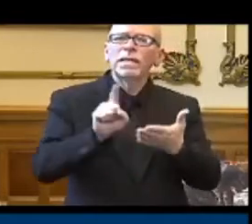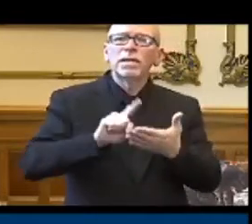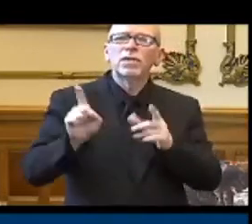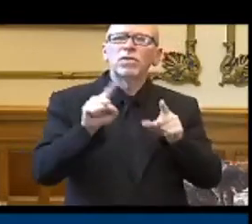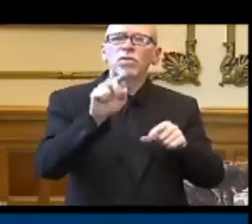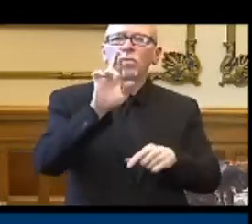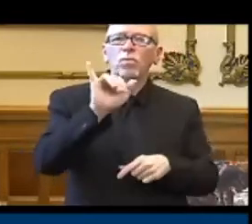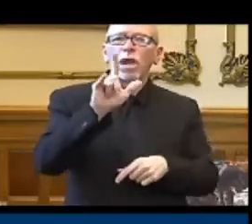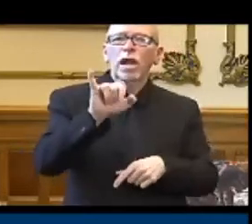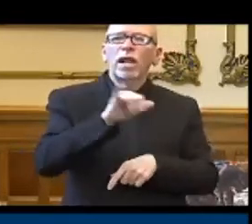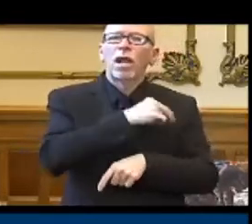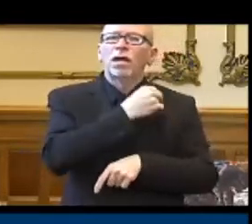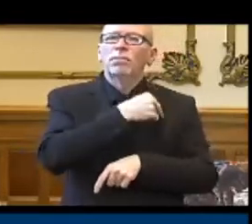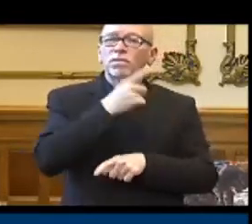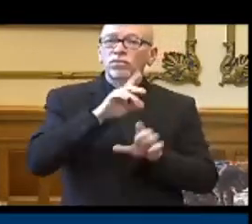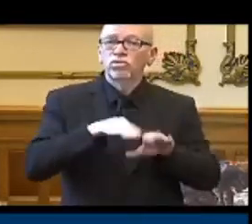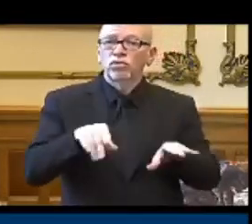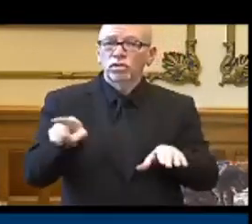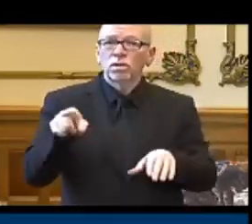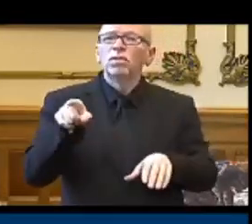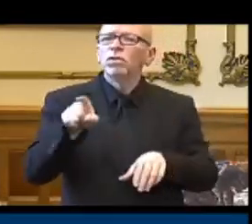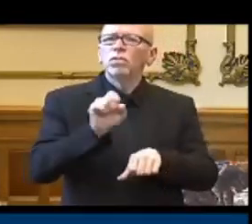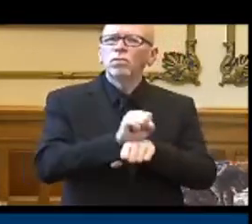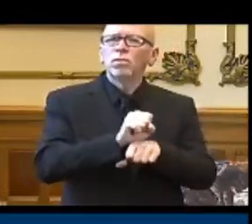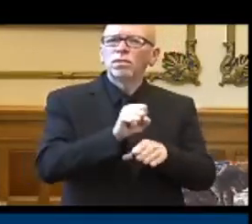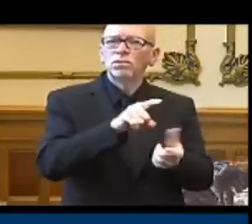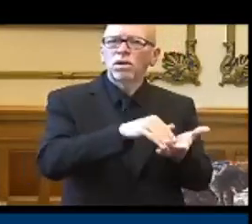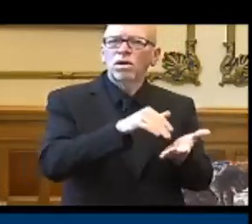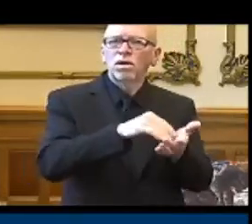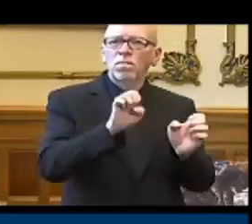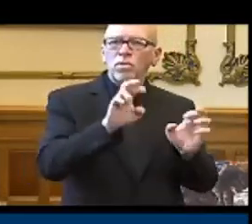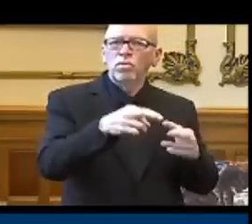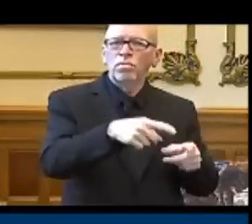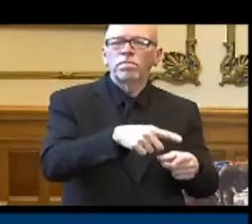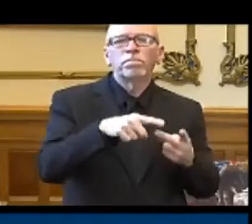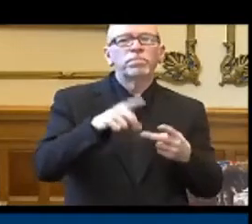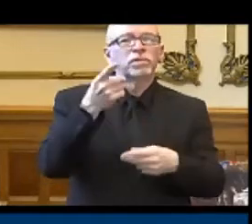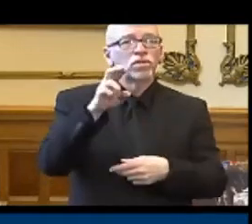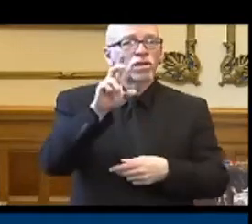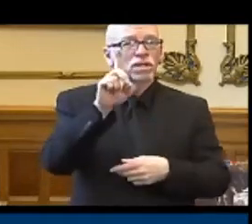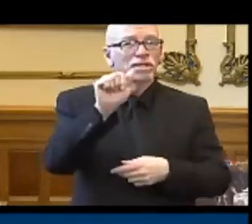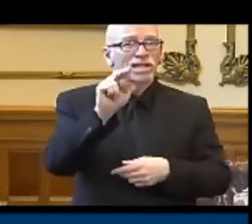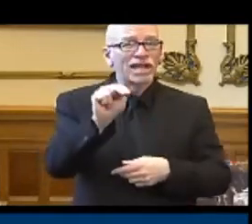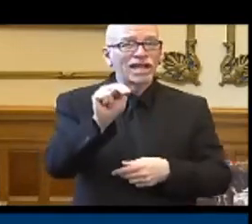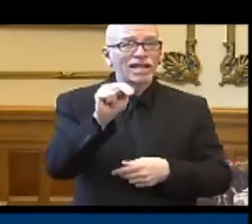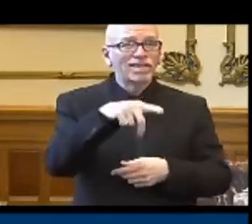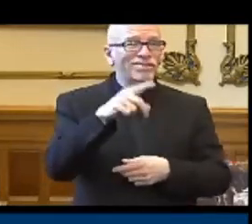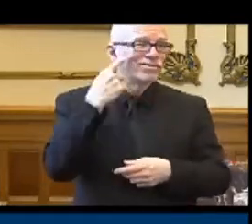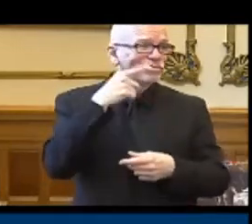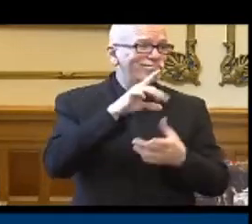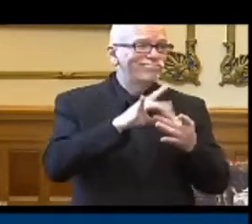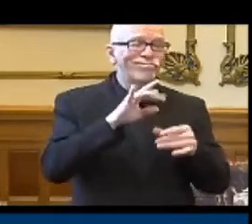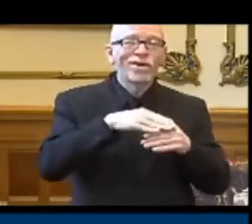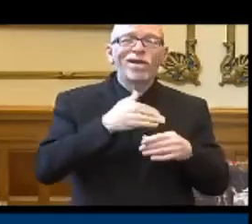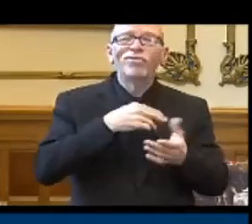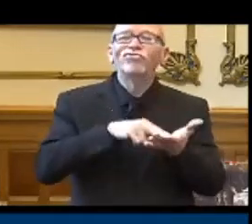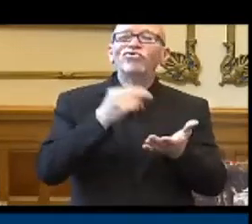Riley Hospital for Children and serving. Dr. Dan, who you've heard report on our nursing